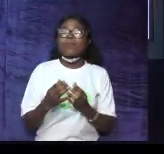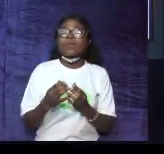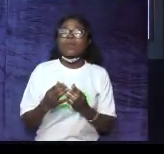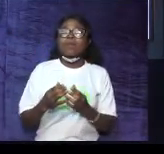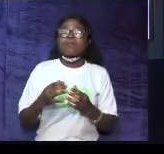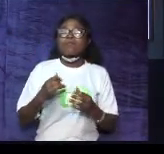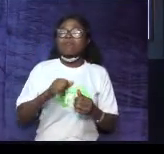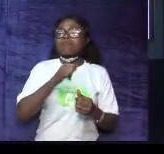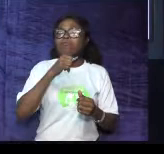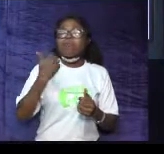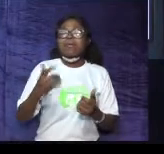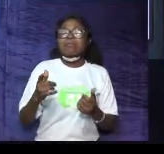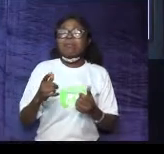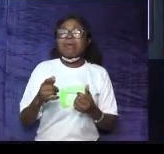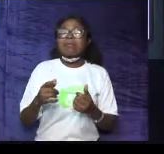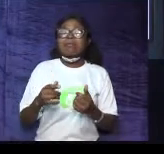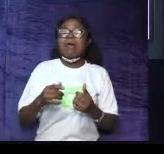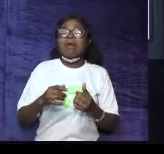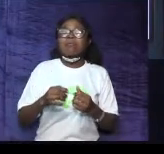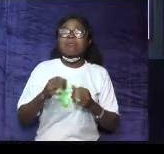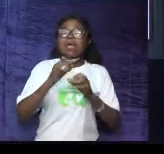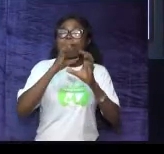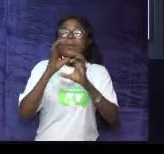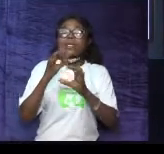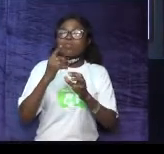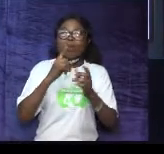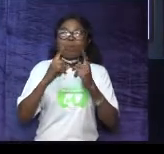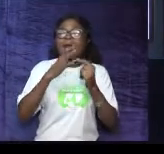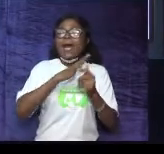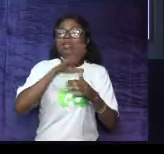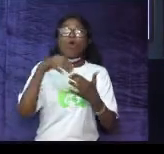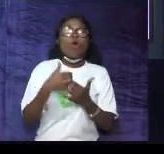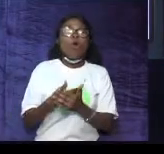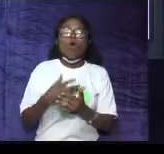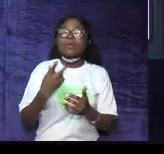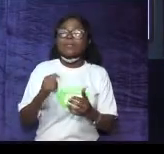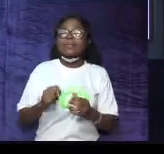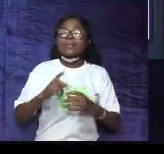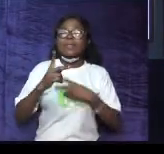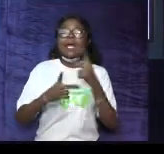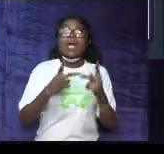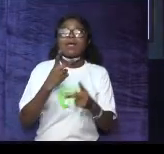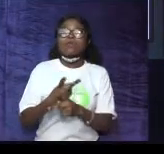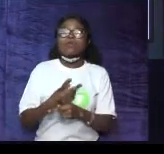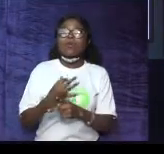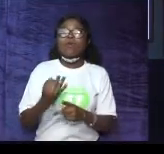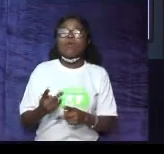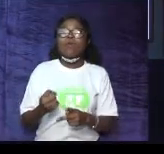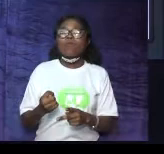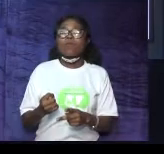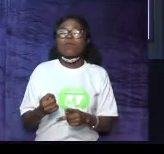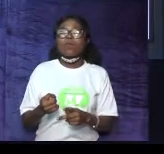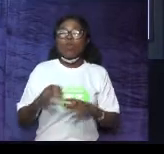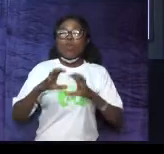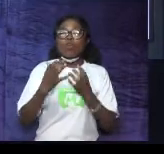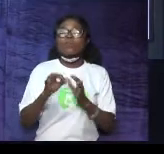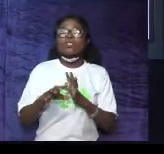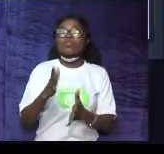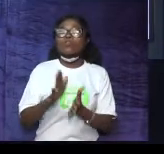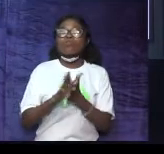Good. Farmers Club, Press Club, and so on. All those